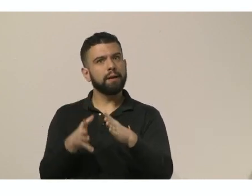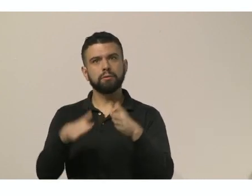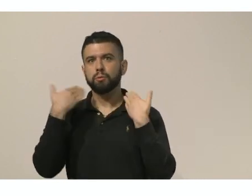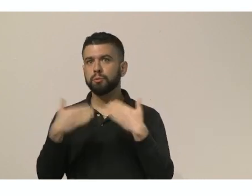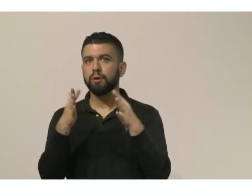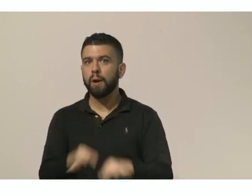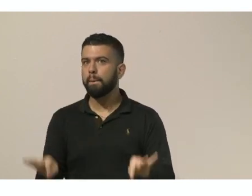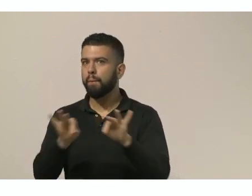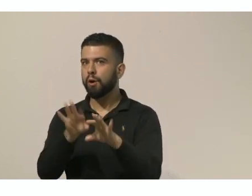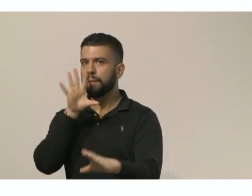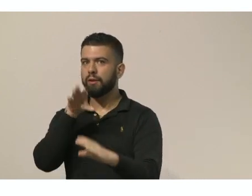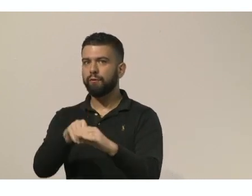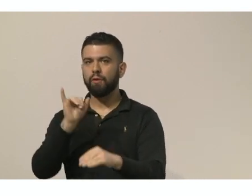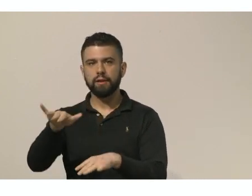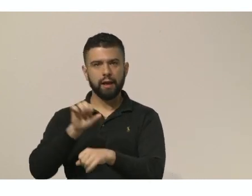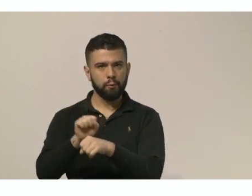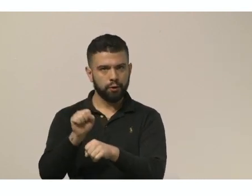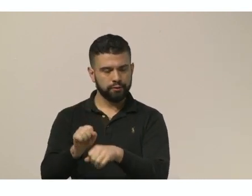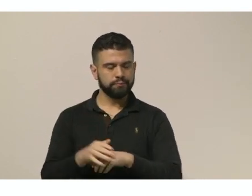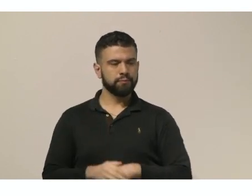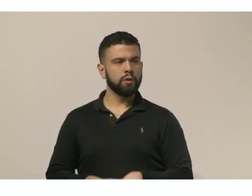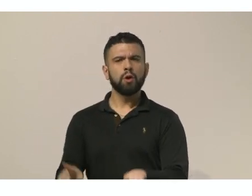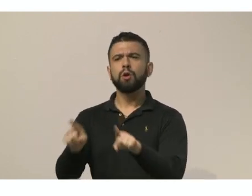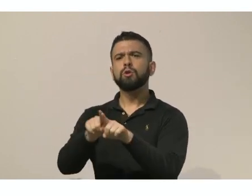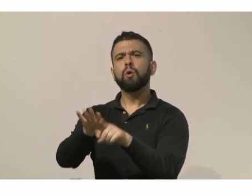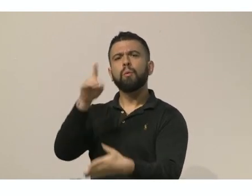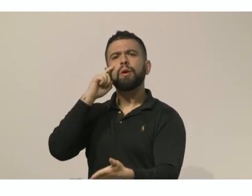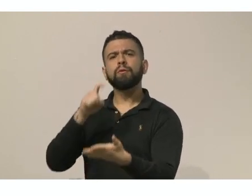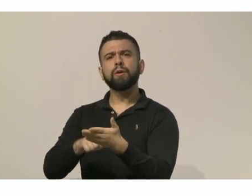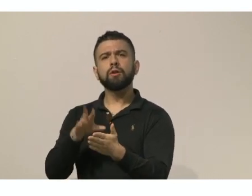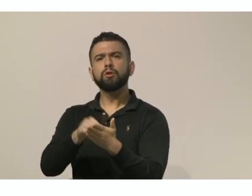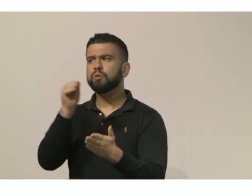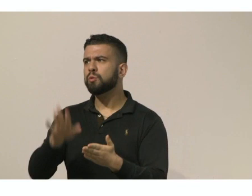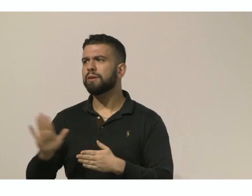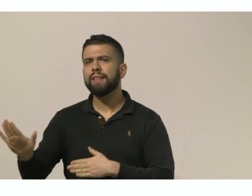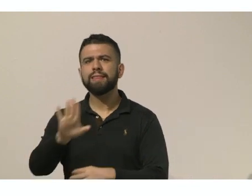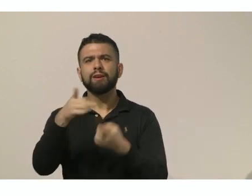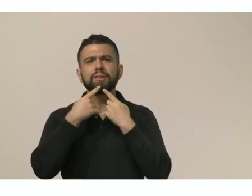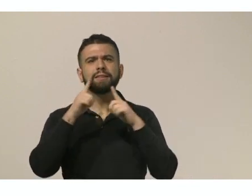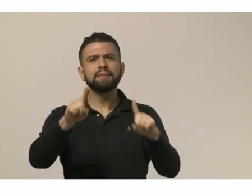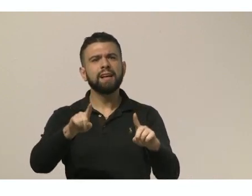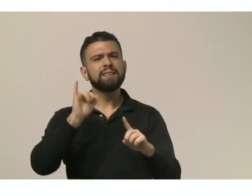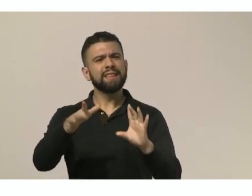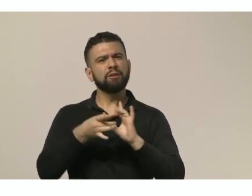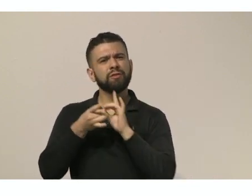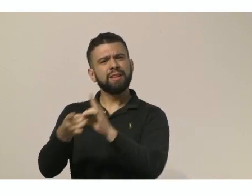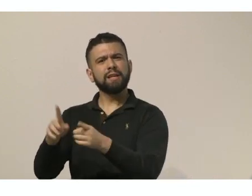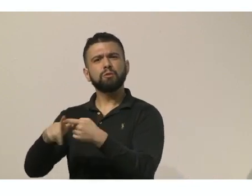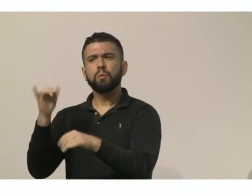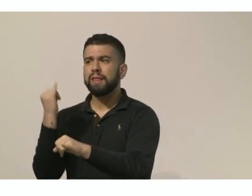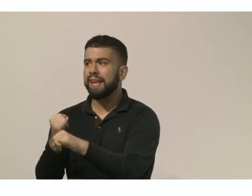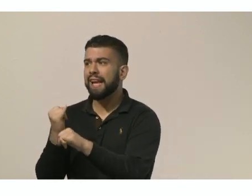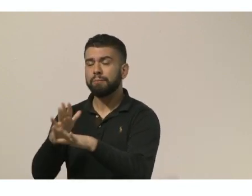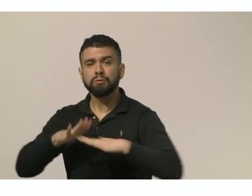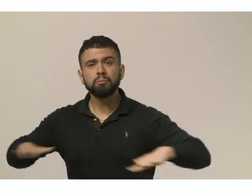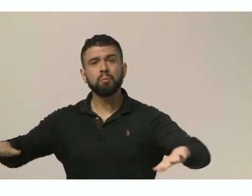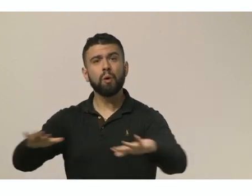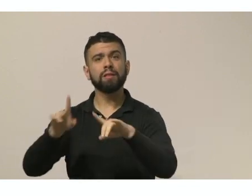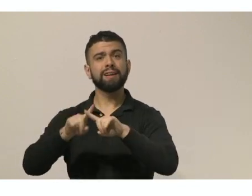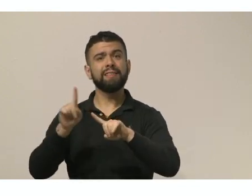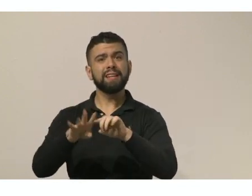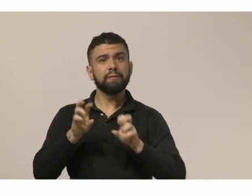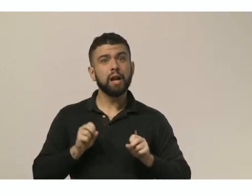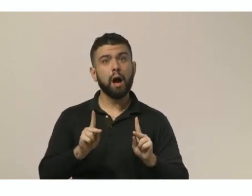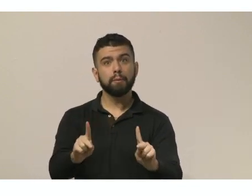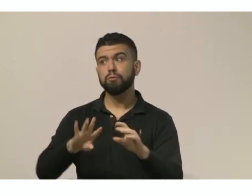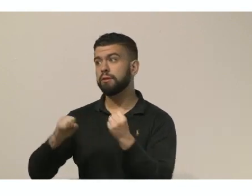We also recognize that student success is shaped by students' engagement with our campus more broadly and all of the opportunities and supports that